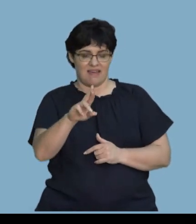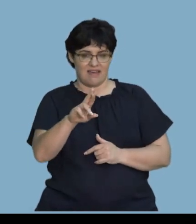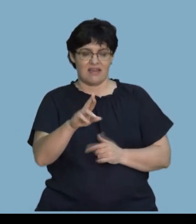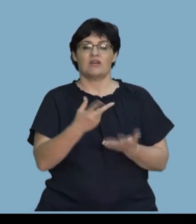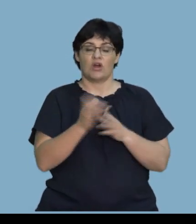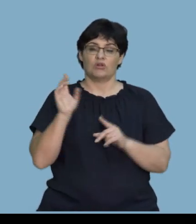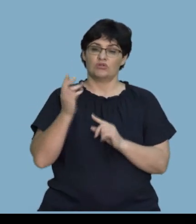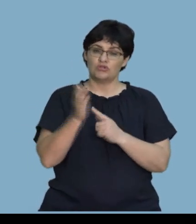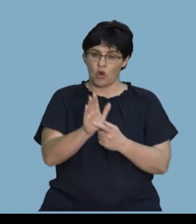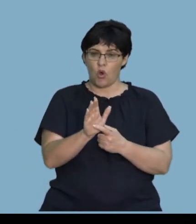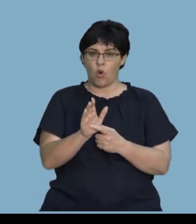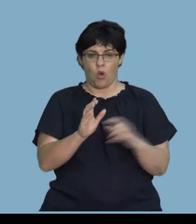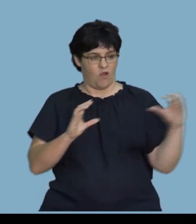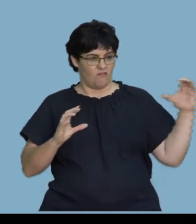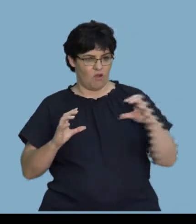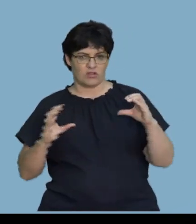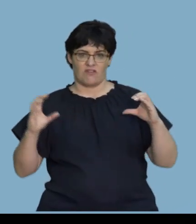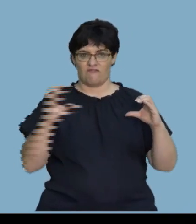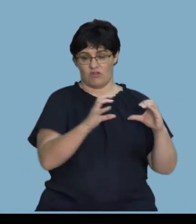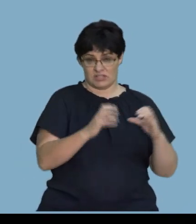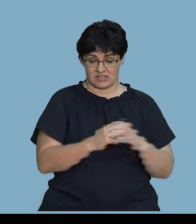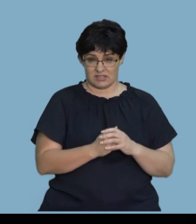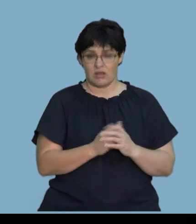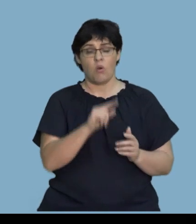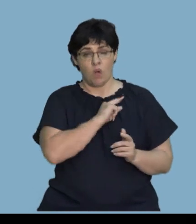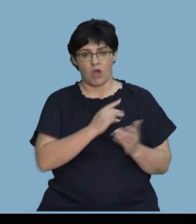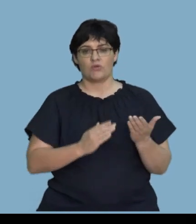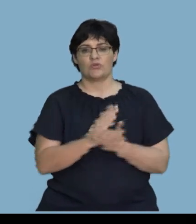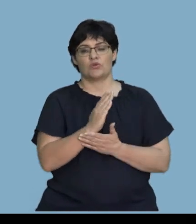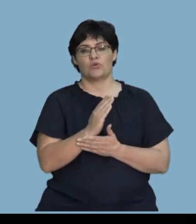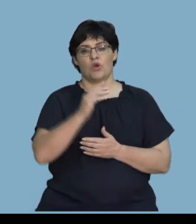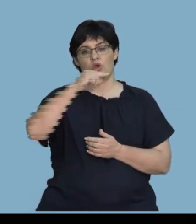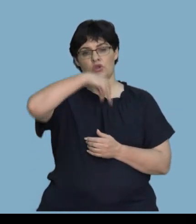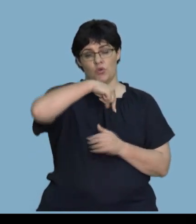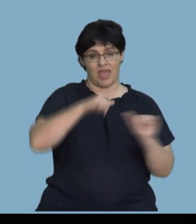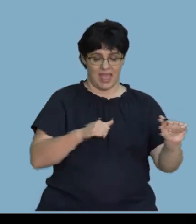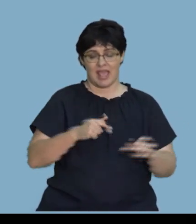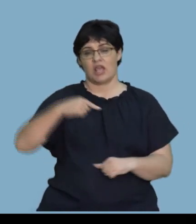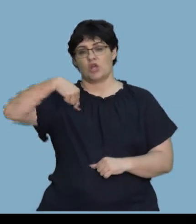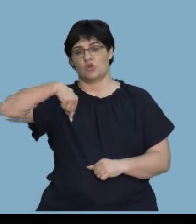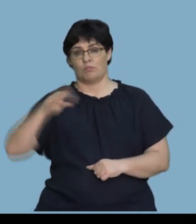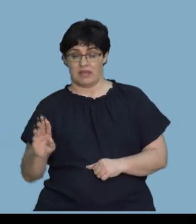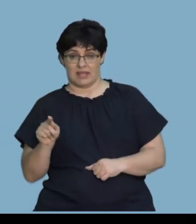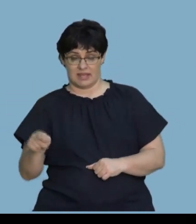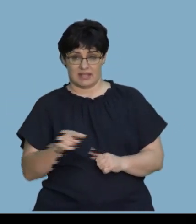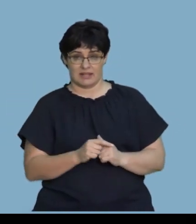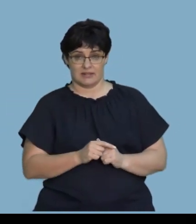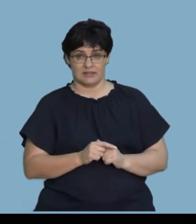the force acting on the positive test charge due to QA and QB. So due to QA,